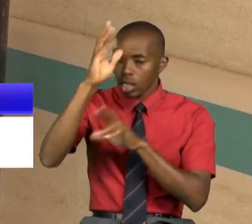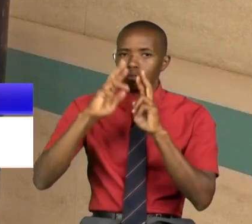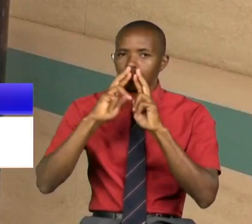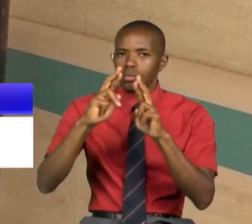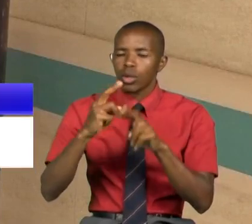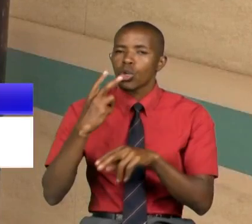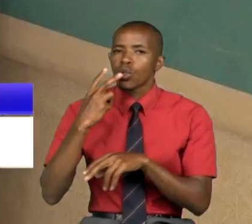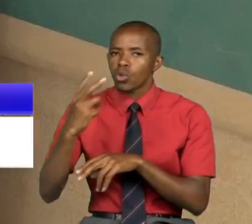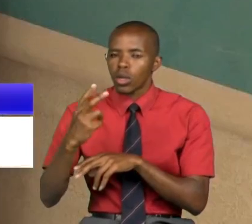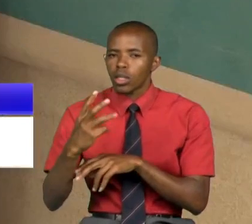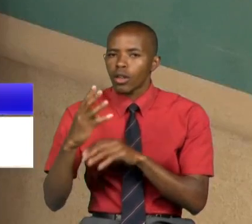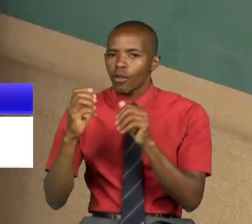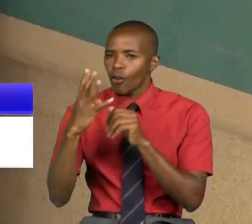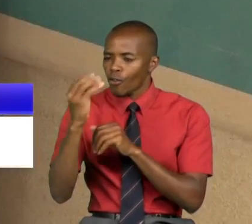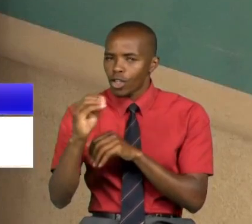reported